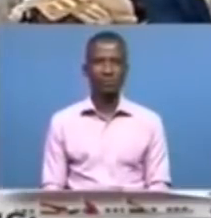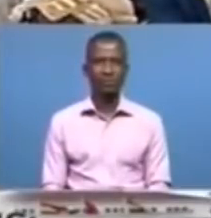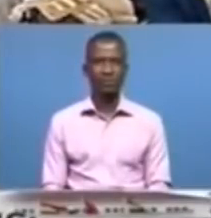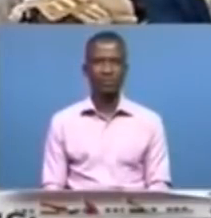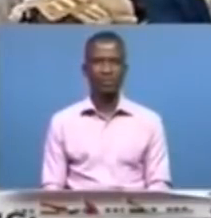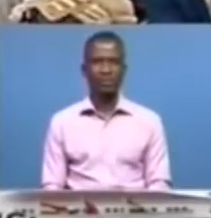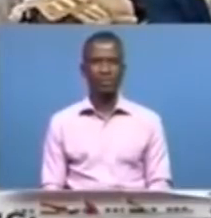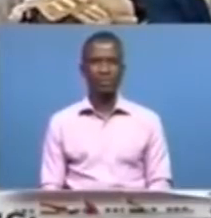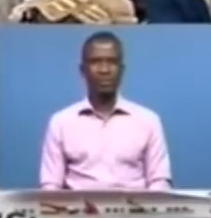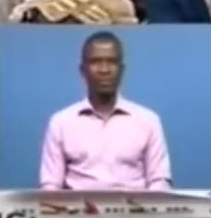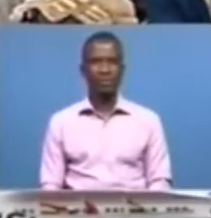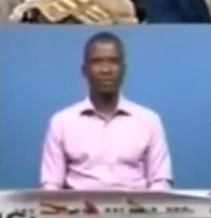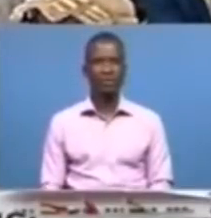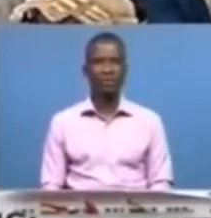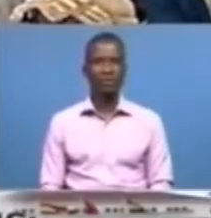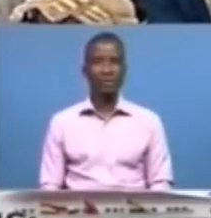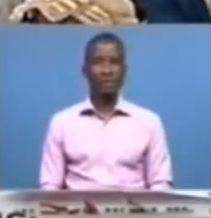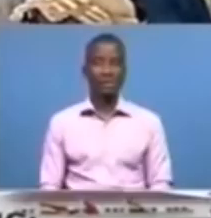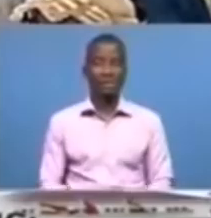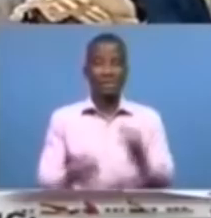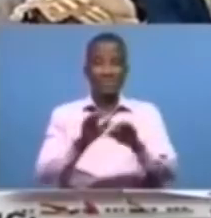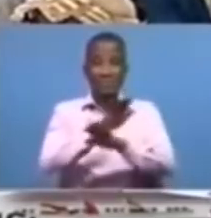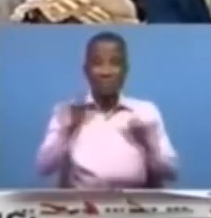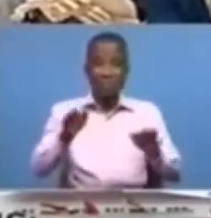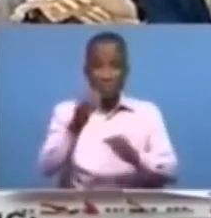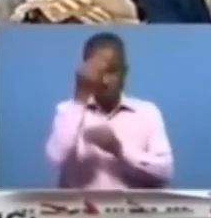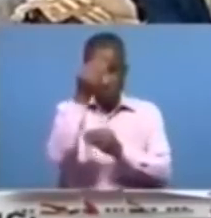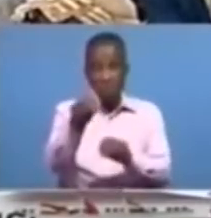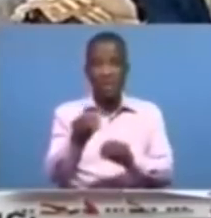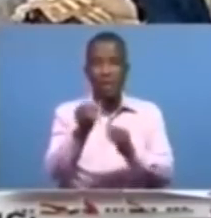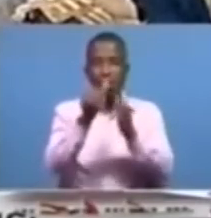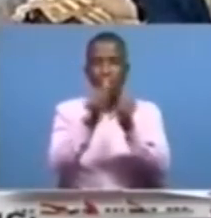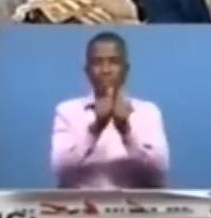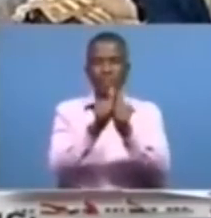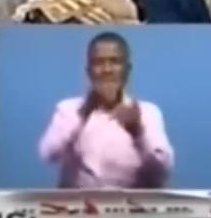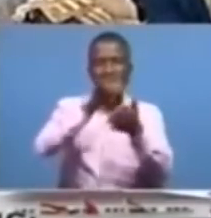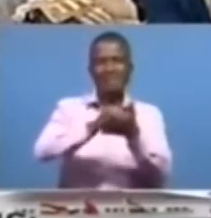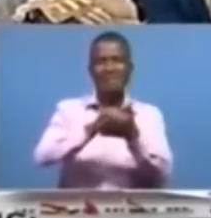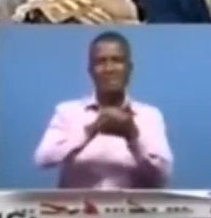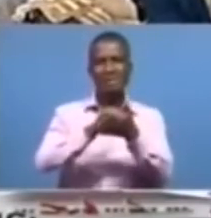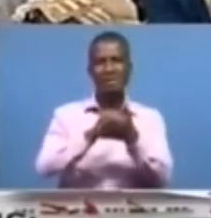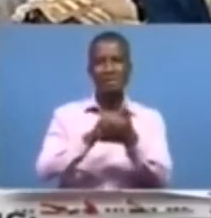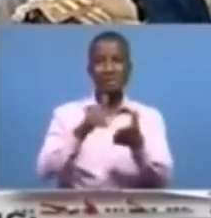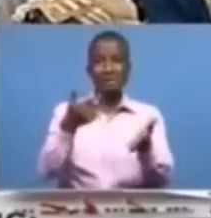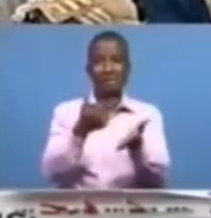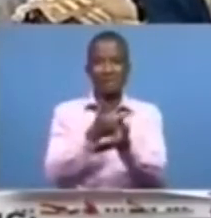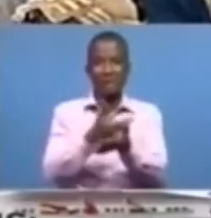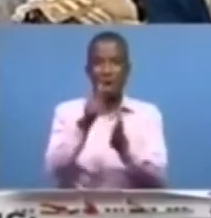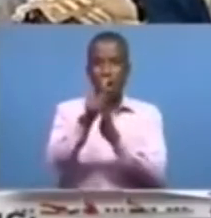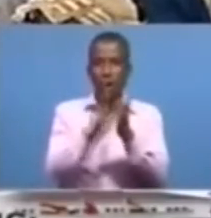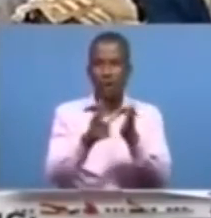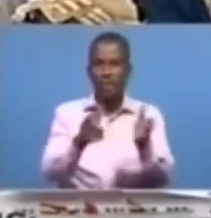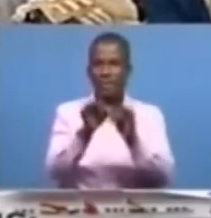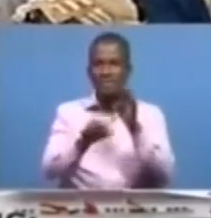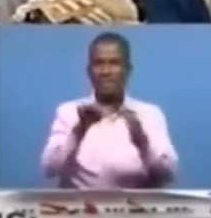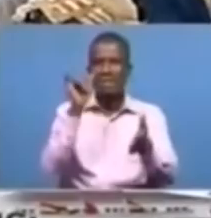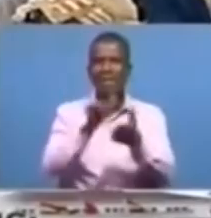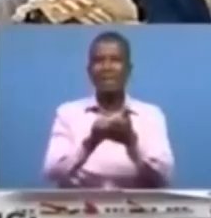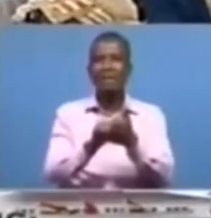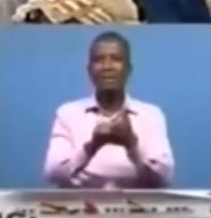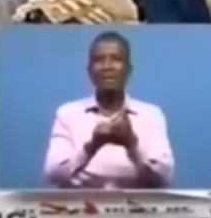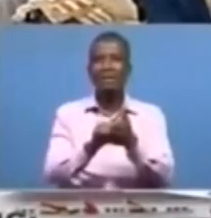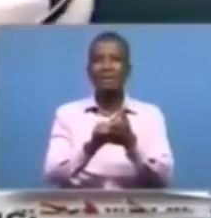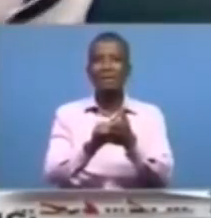And if non-compliance with a statute of Ghana, if that is not a miscarriage